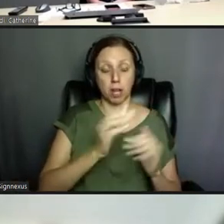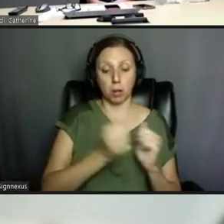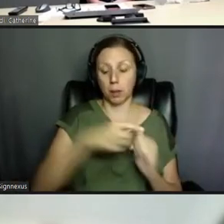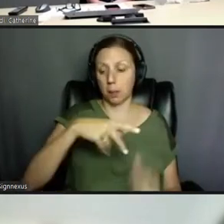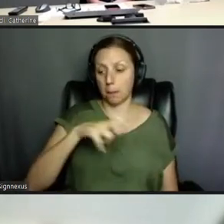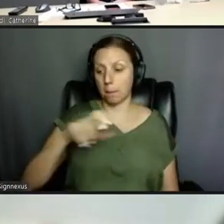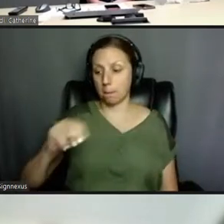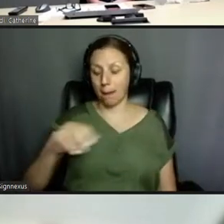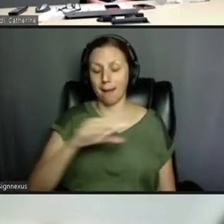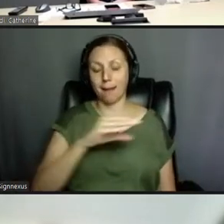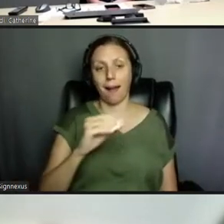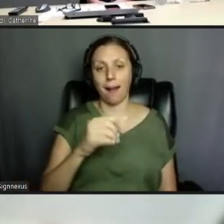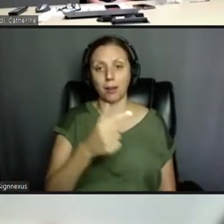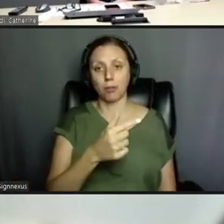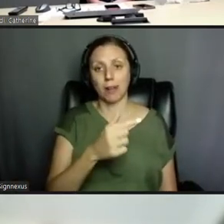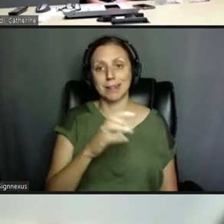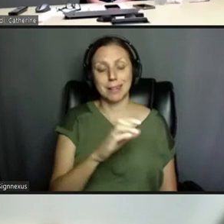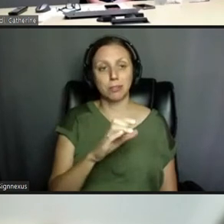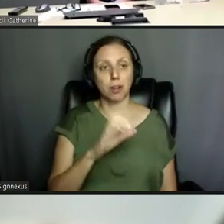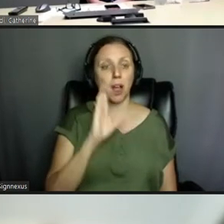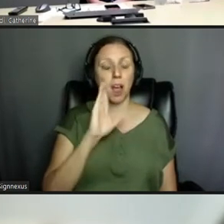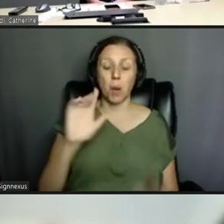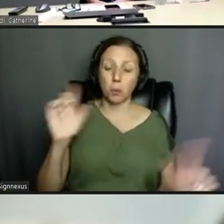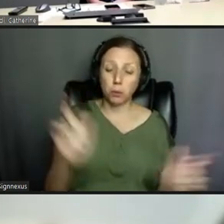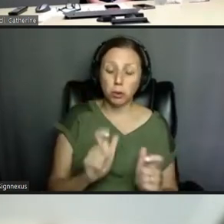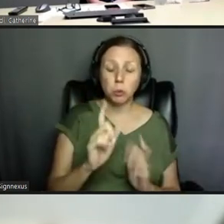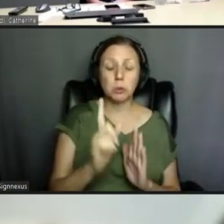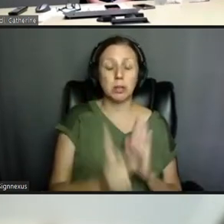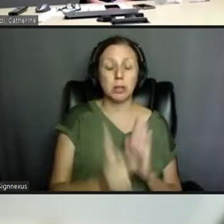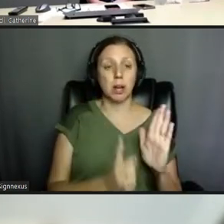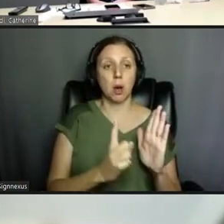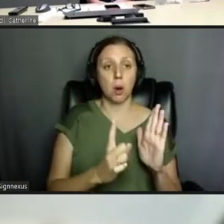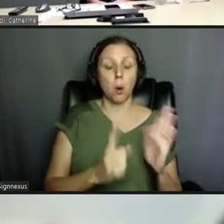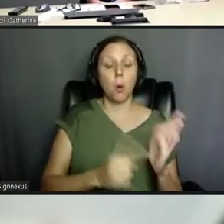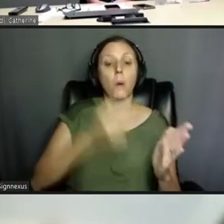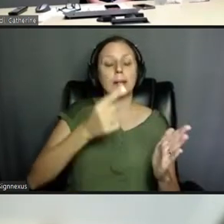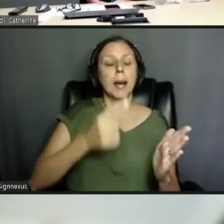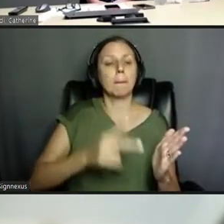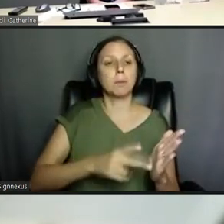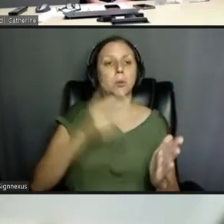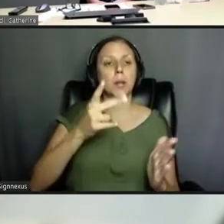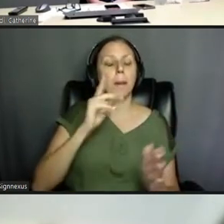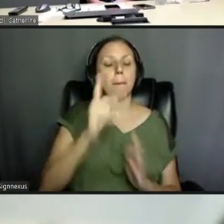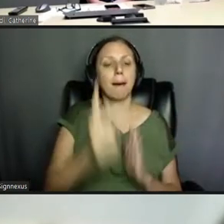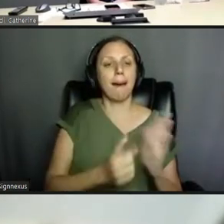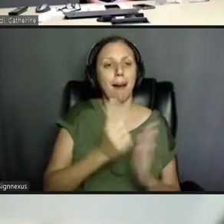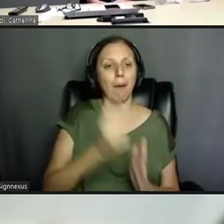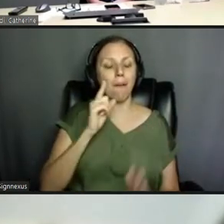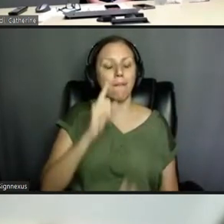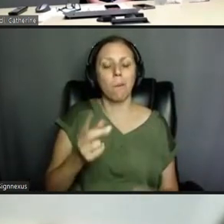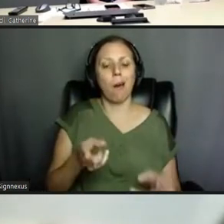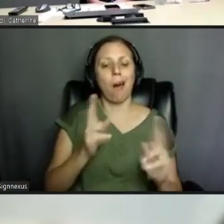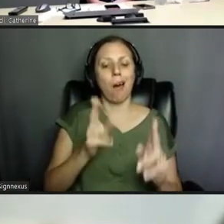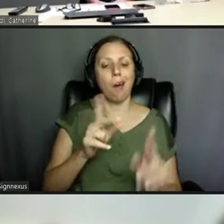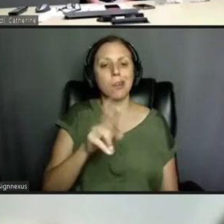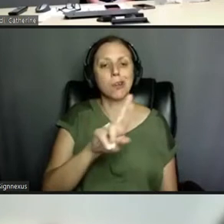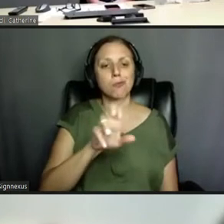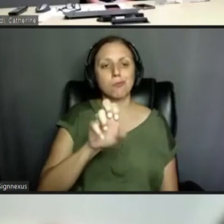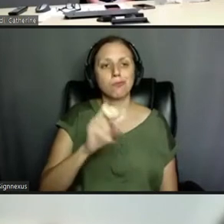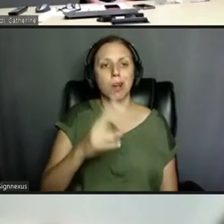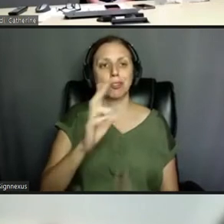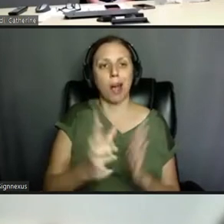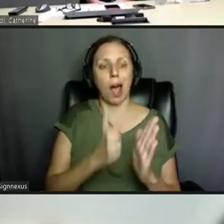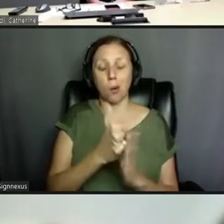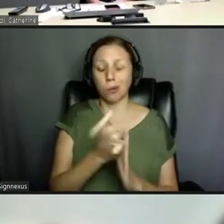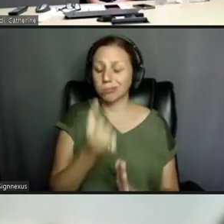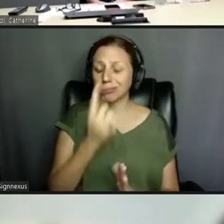to once or twice an hour to either terminal. There's a material difference in the number of trains that will be